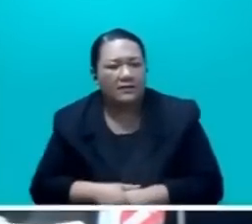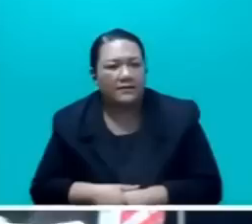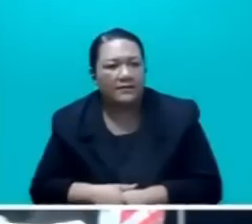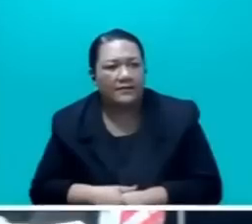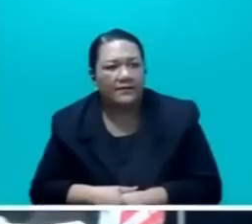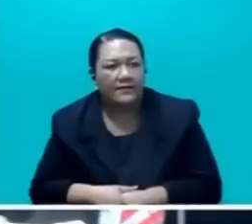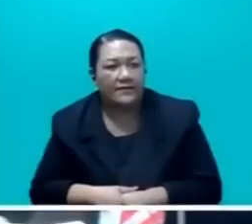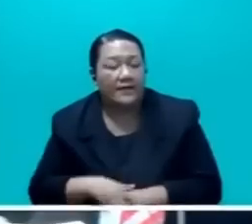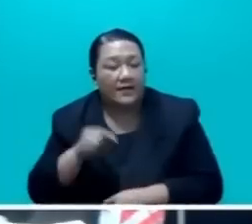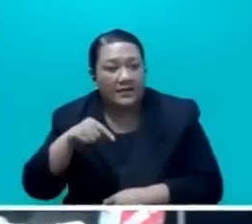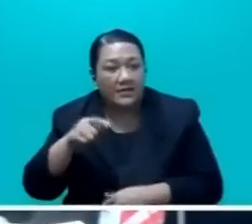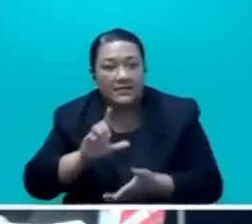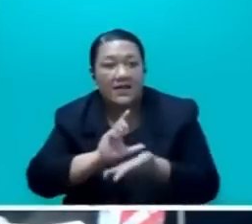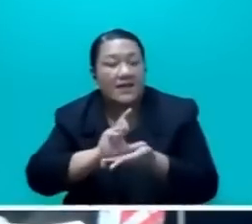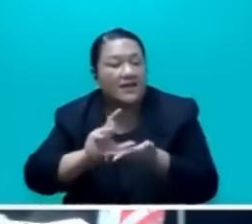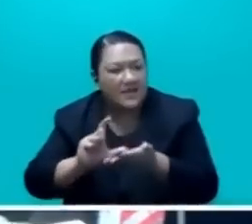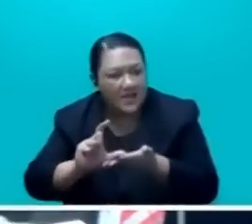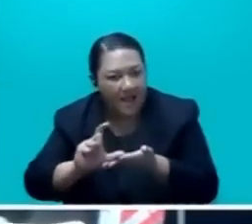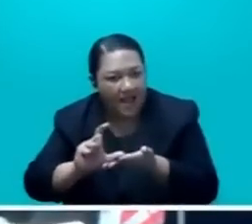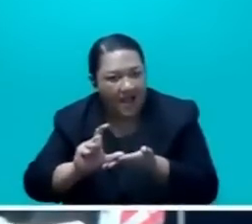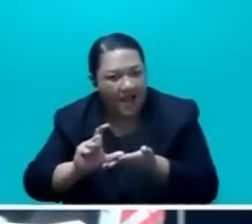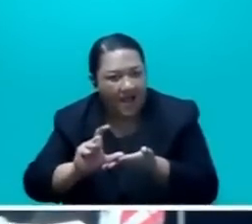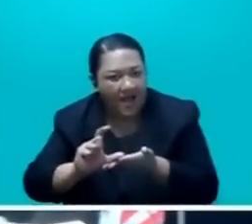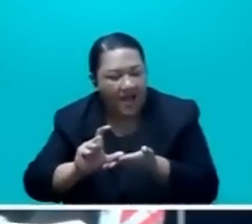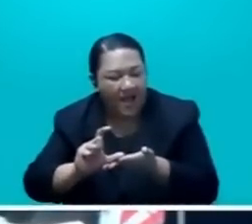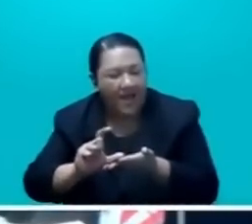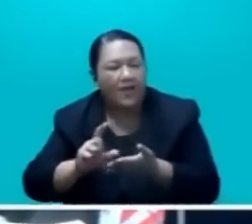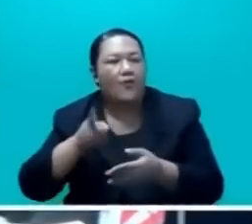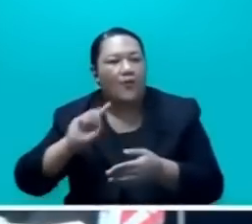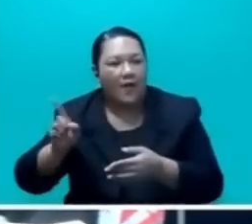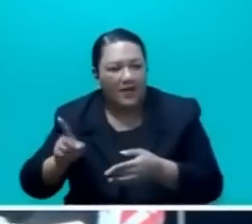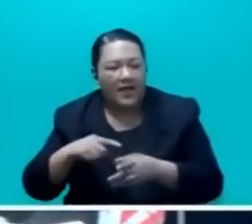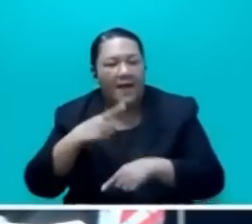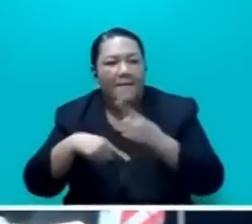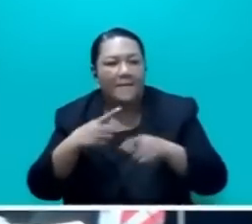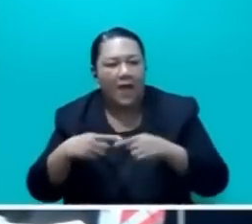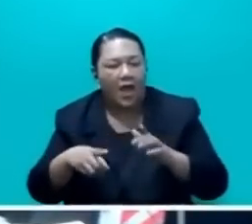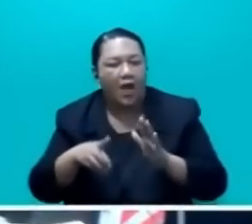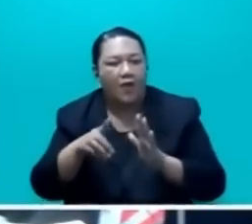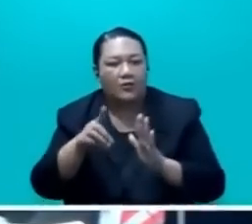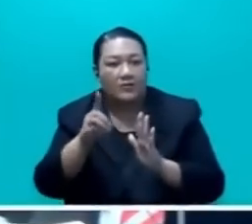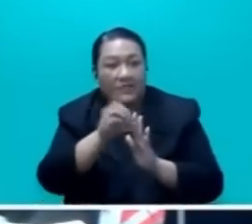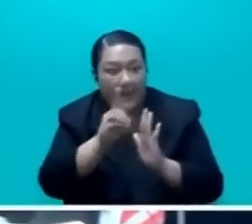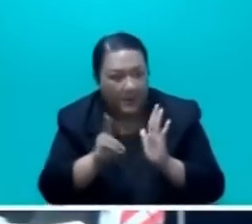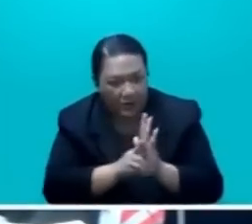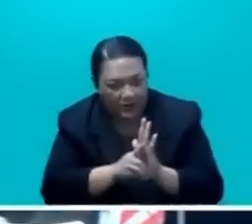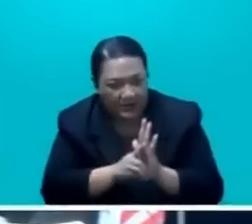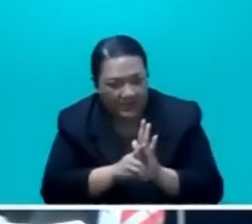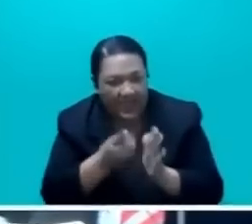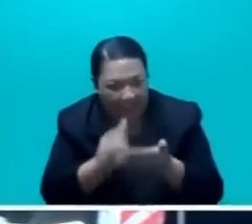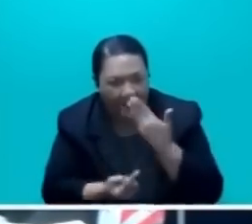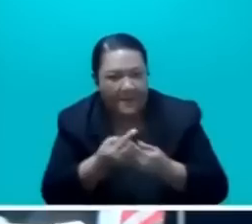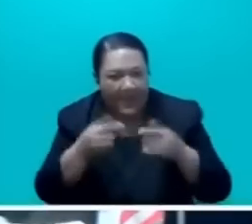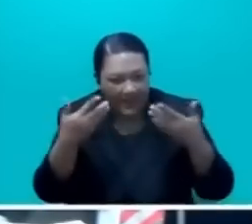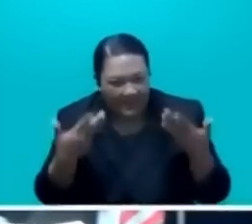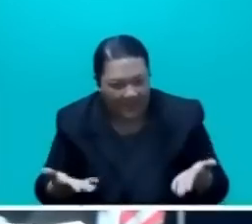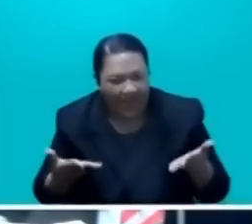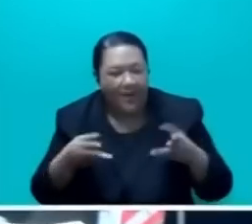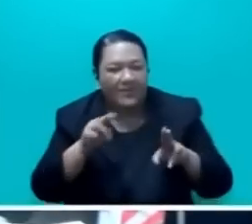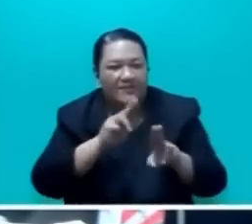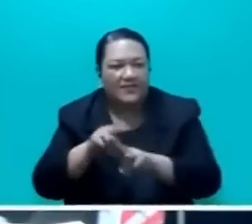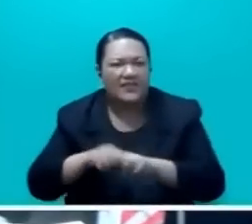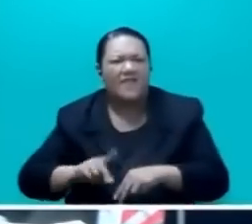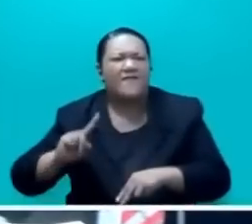a clear sign of democracy truly alive in Fiji. On that note, Mr. Speaker, may I add, it is the very